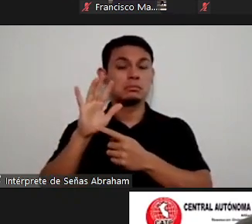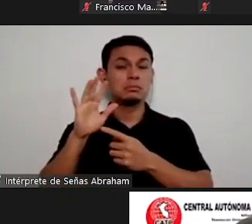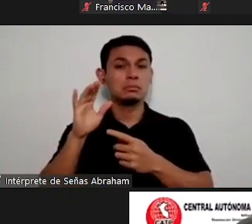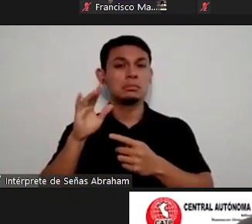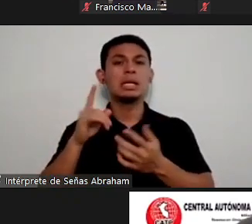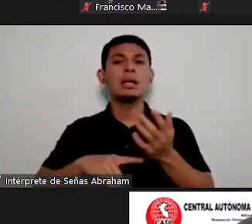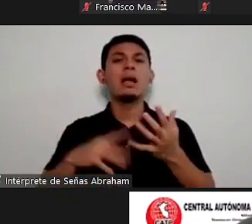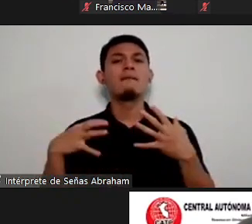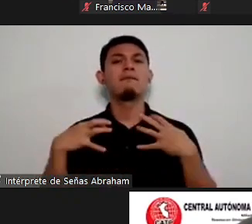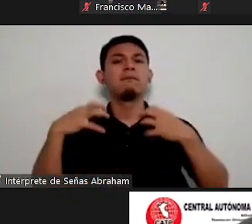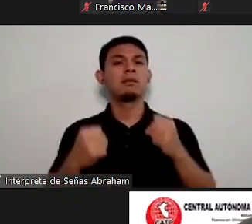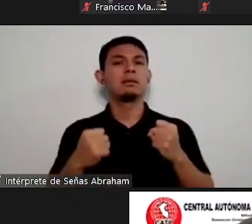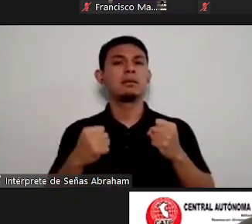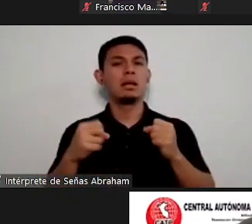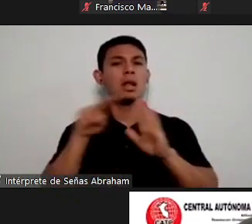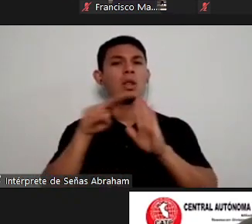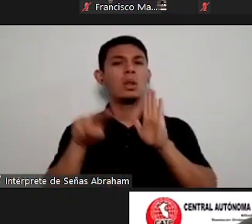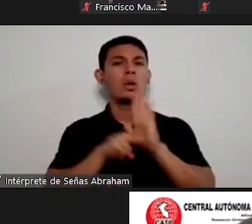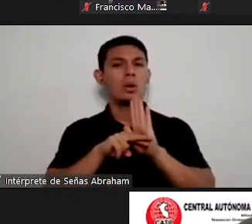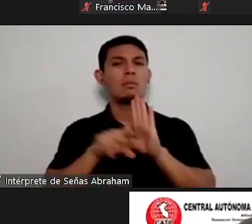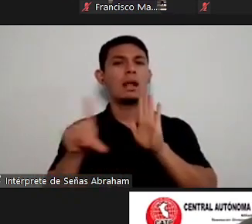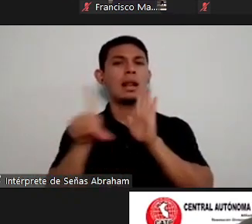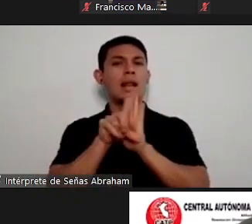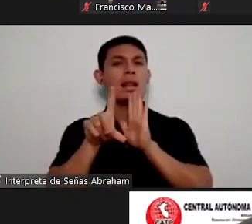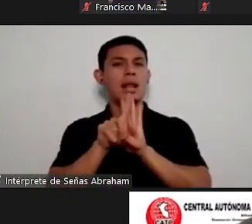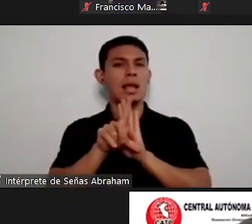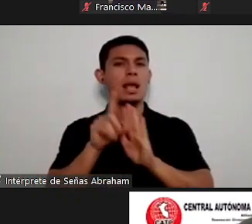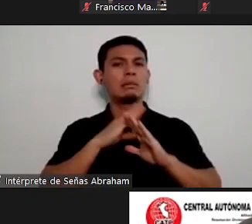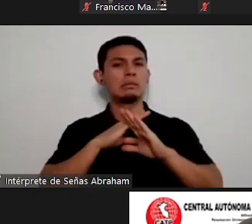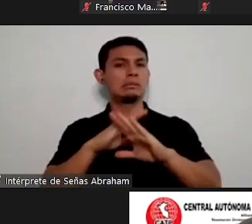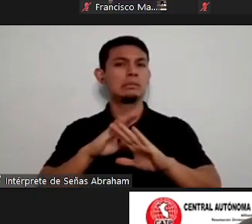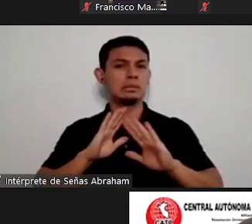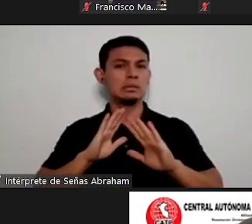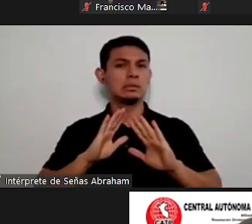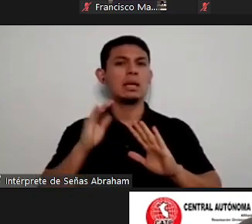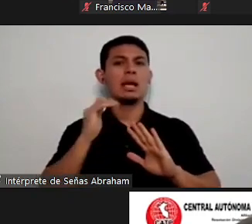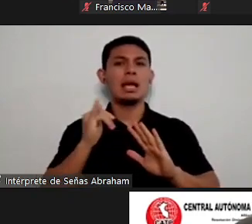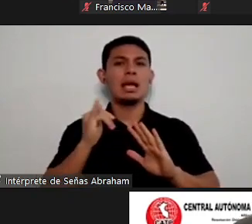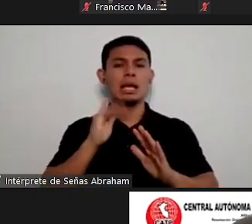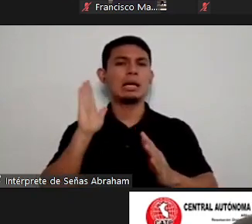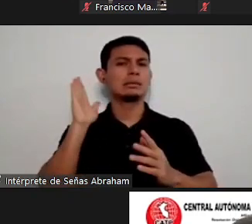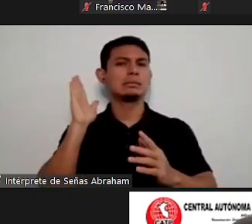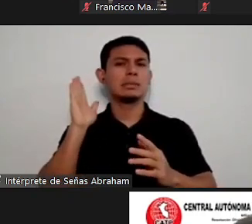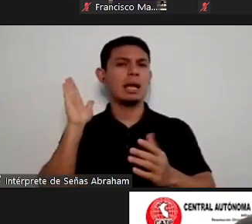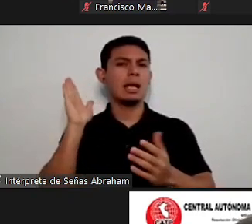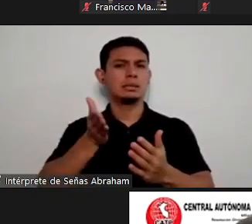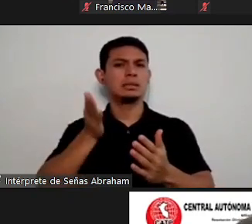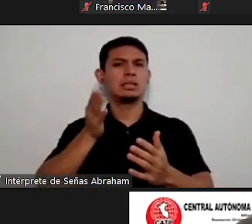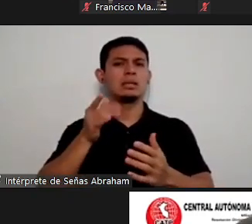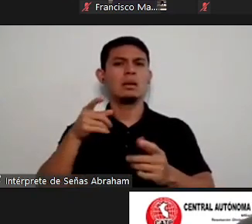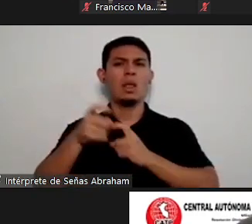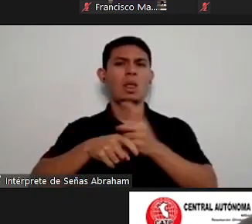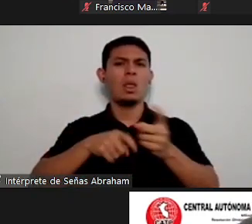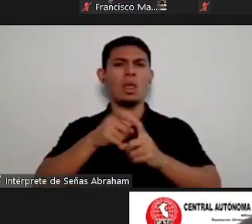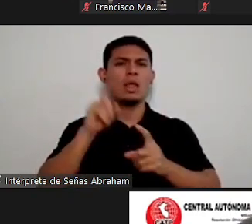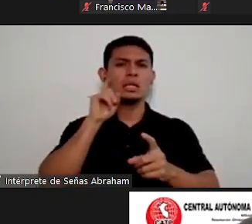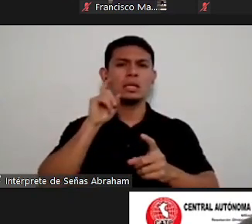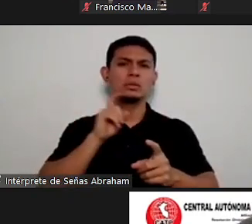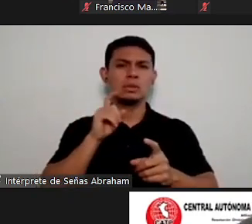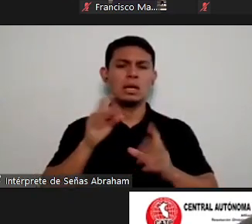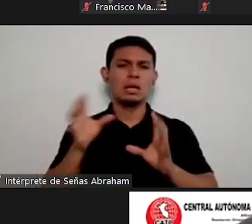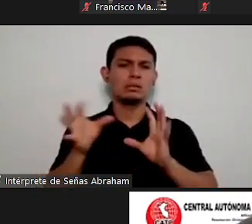see now is strengthening the regulations and the prevention law and sanction of sexual